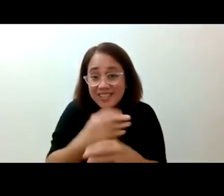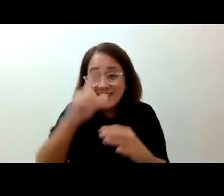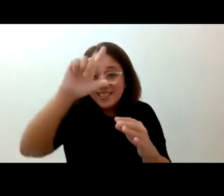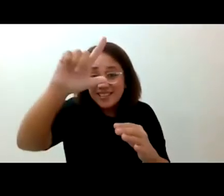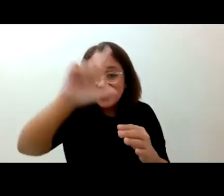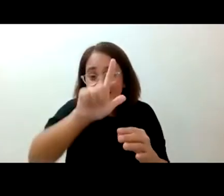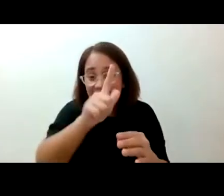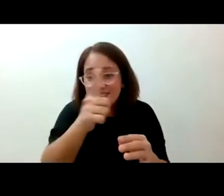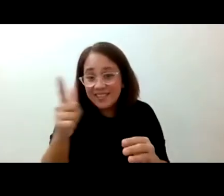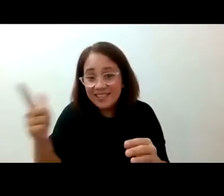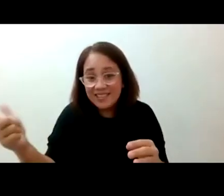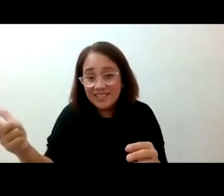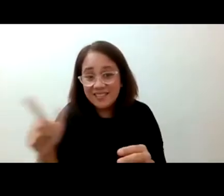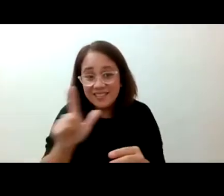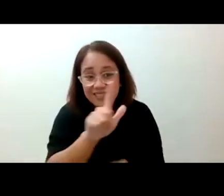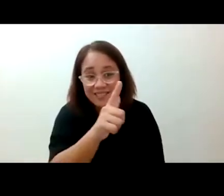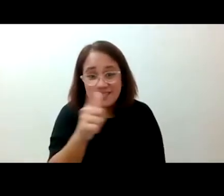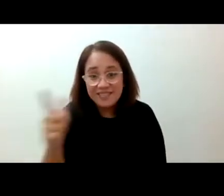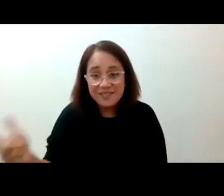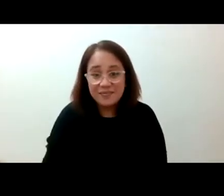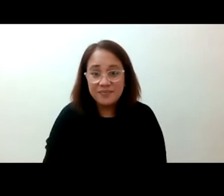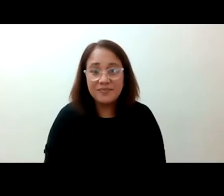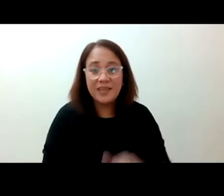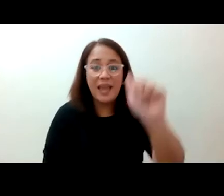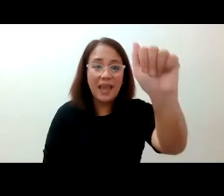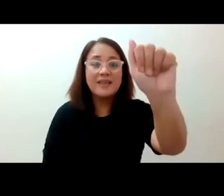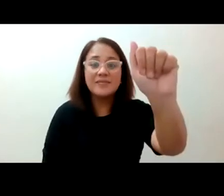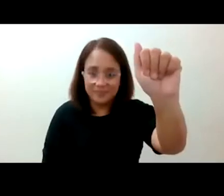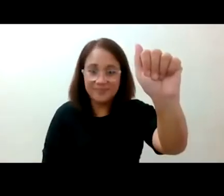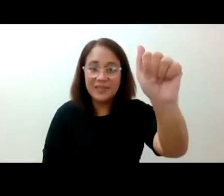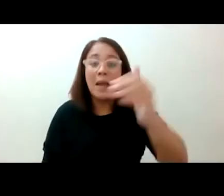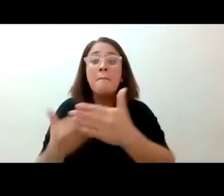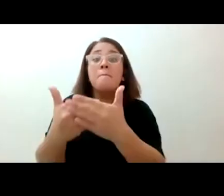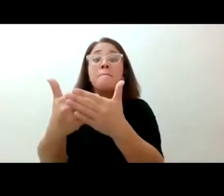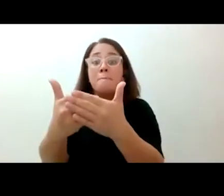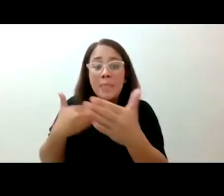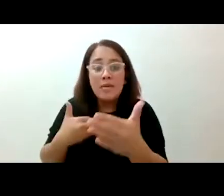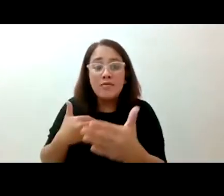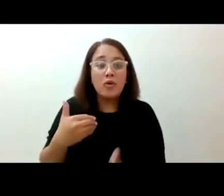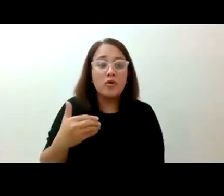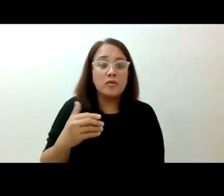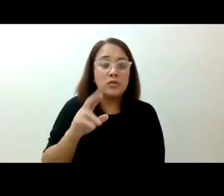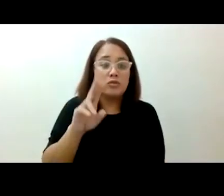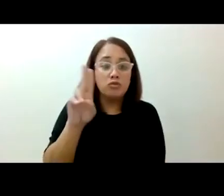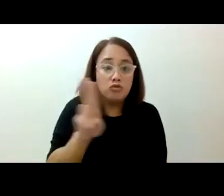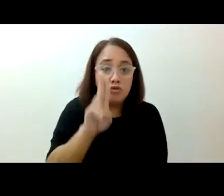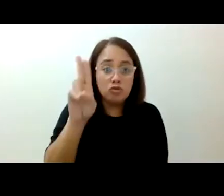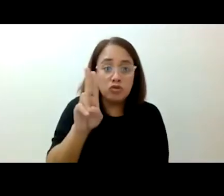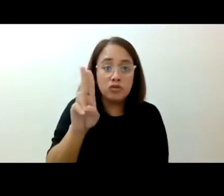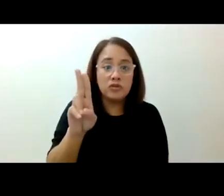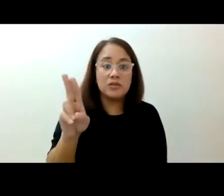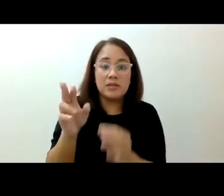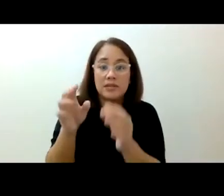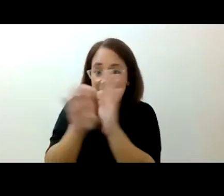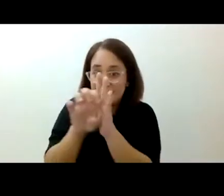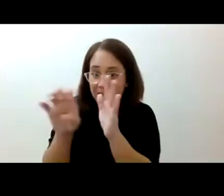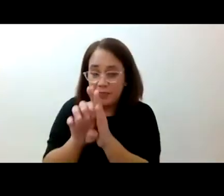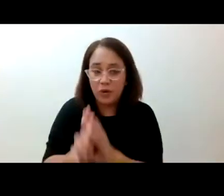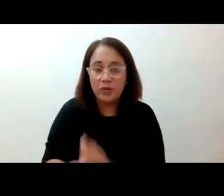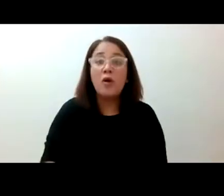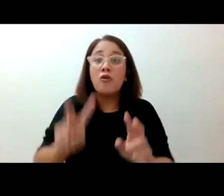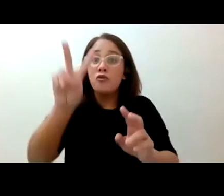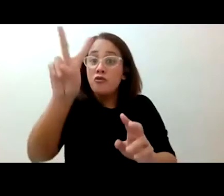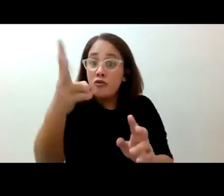Jasmine says Yes. A. A, yes, A, before it is used in the example. So we introduce the vocabulary and then